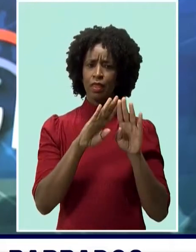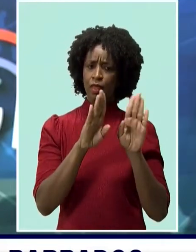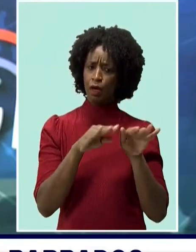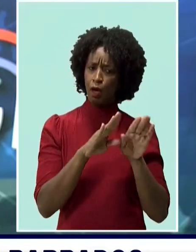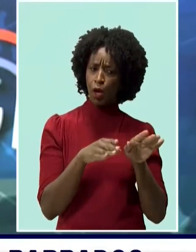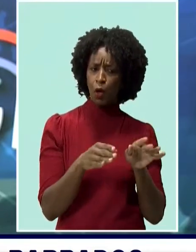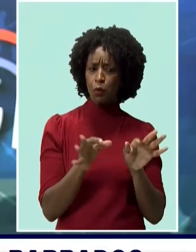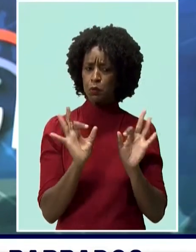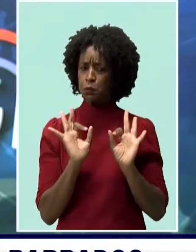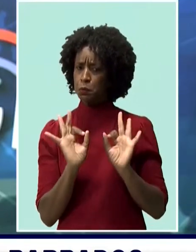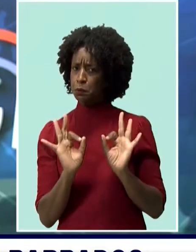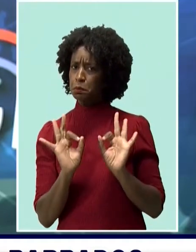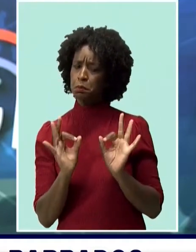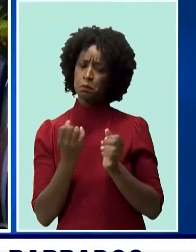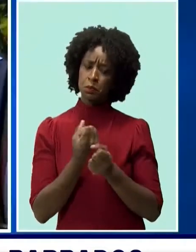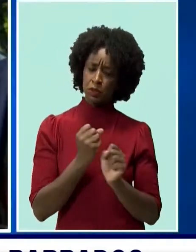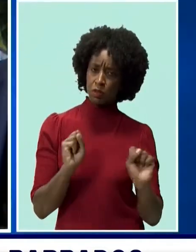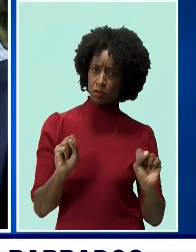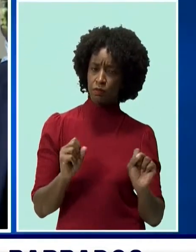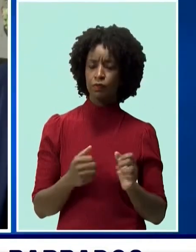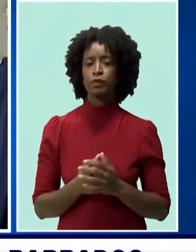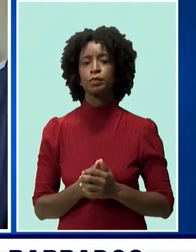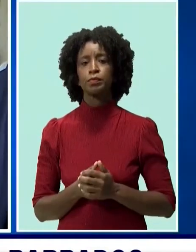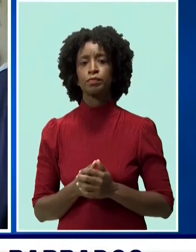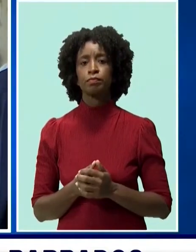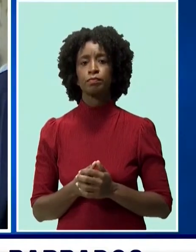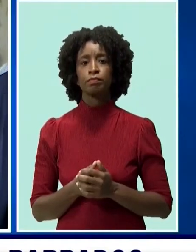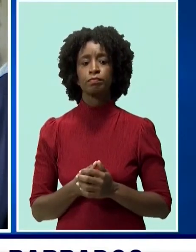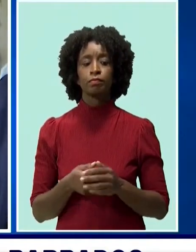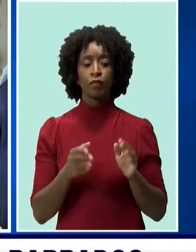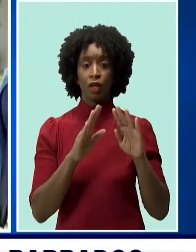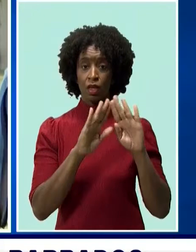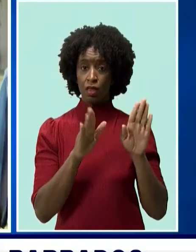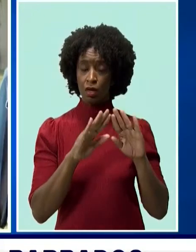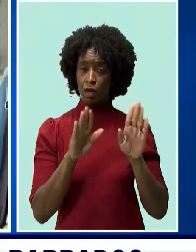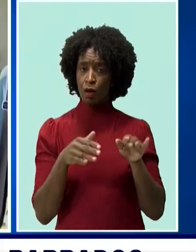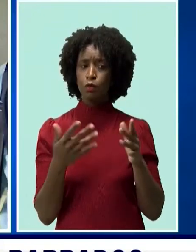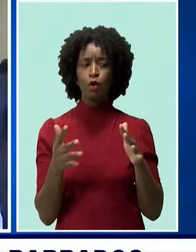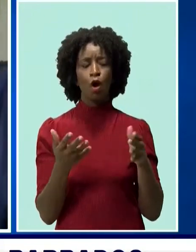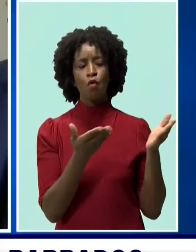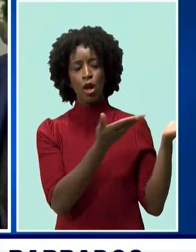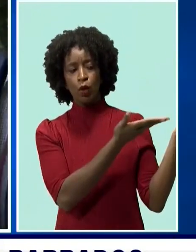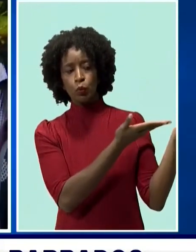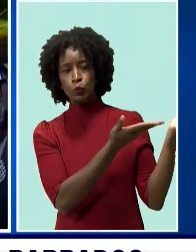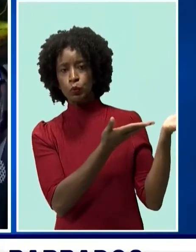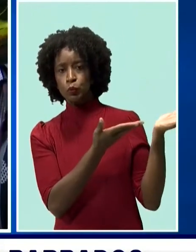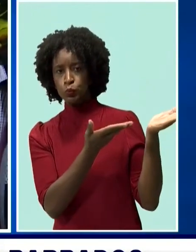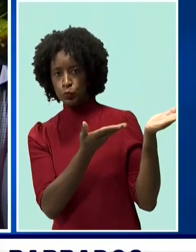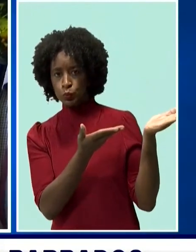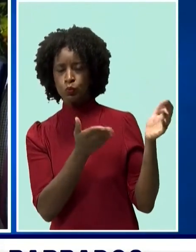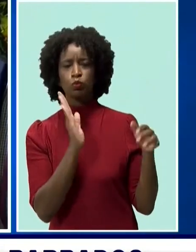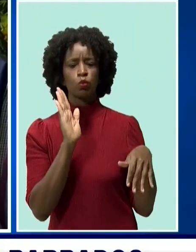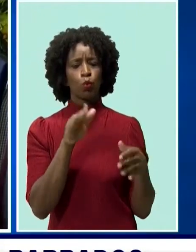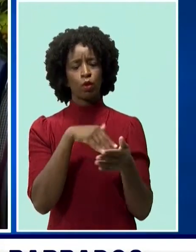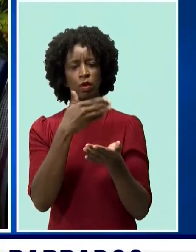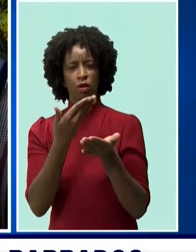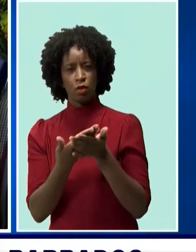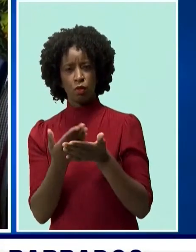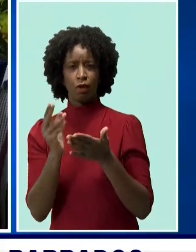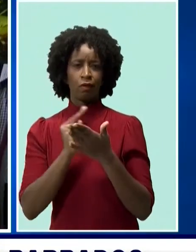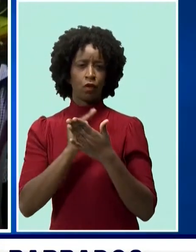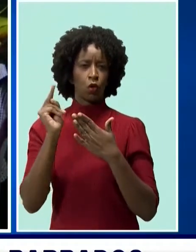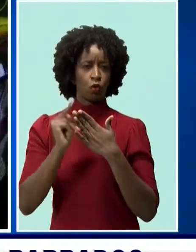Sharika Griffith reports. The actual houses have been shipped, and we anticipate that they will be here around the 20th of